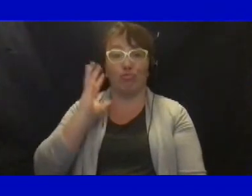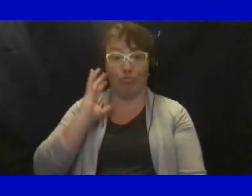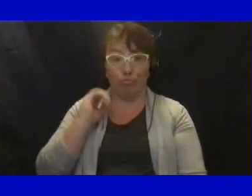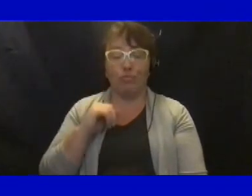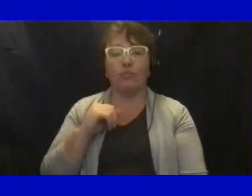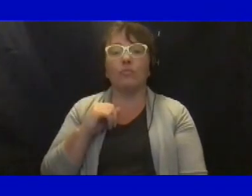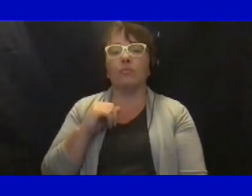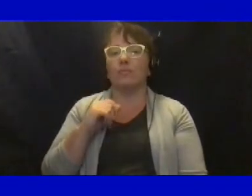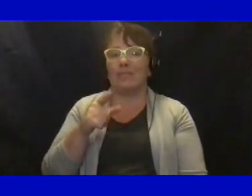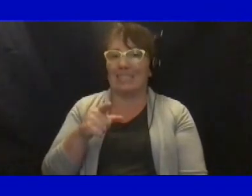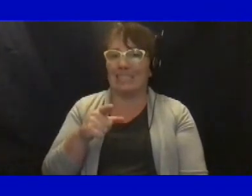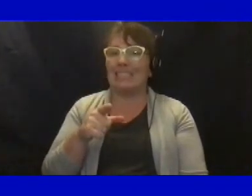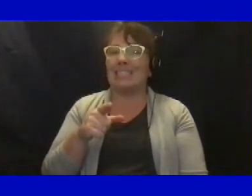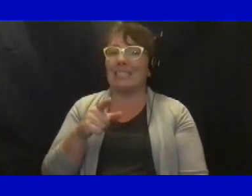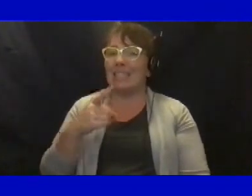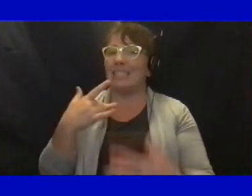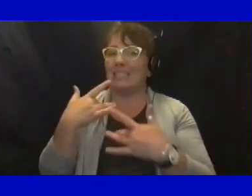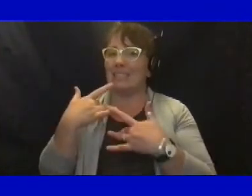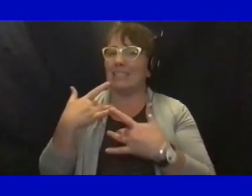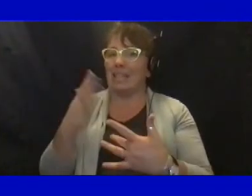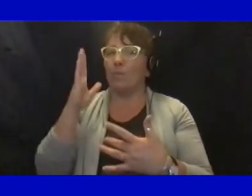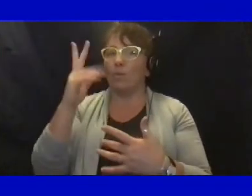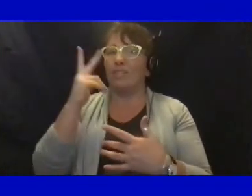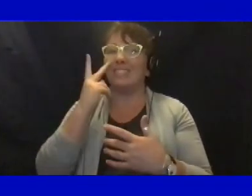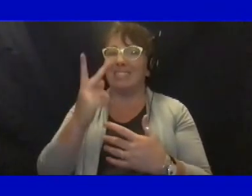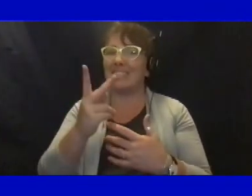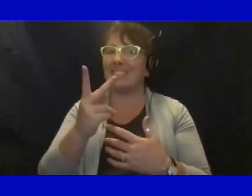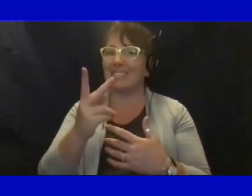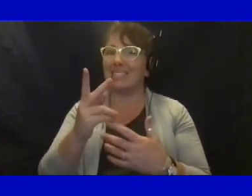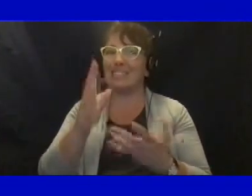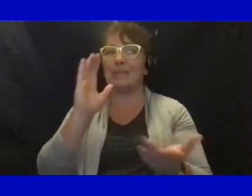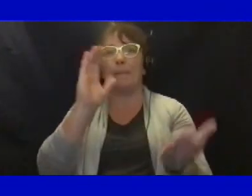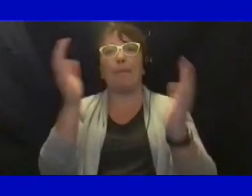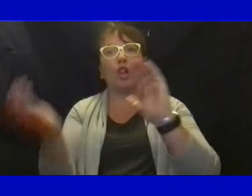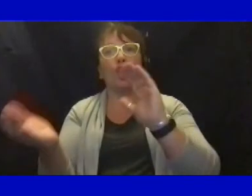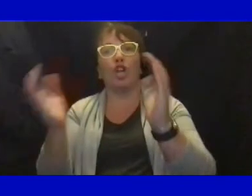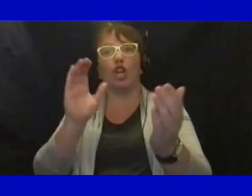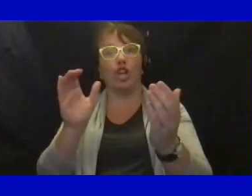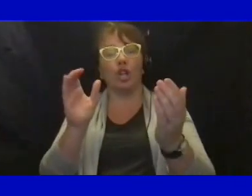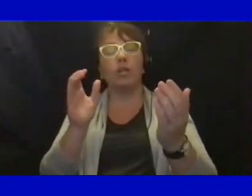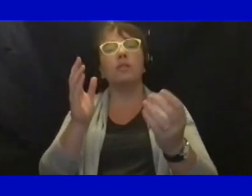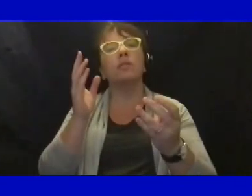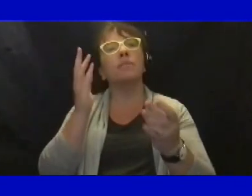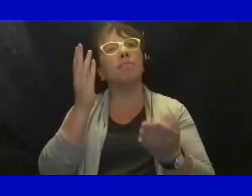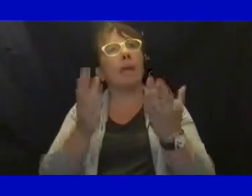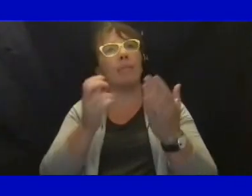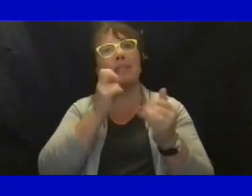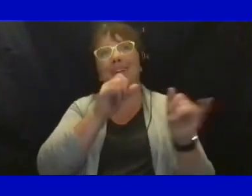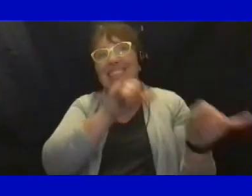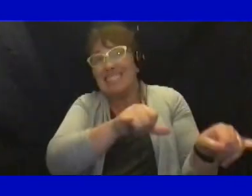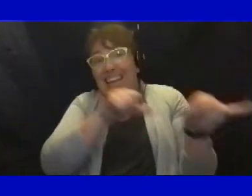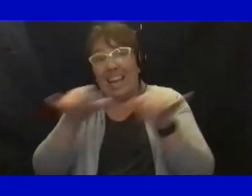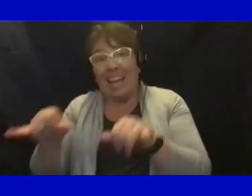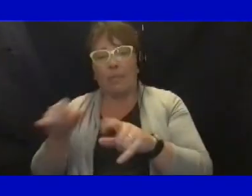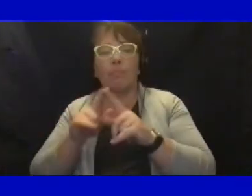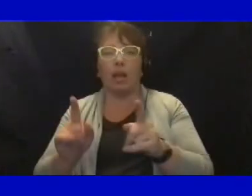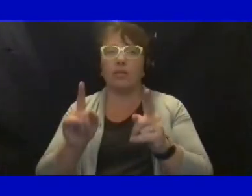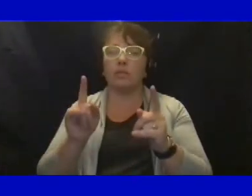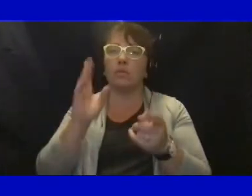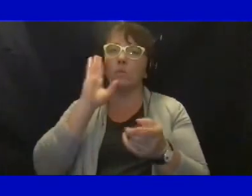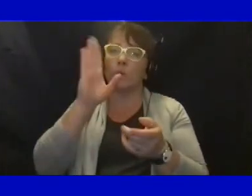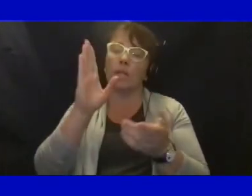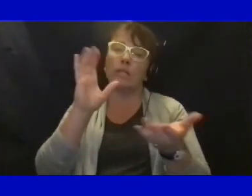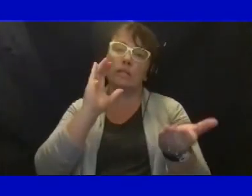you'll see. It'll vary in depth, it'll vary in size, it'll vary in the amount of logs and rocks